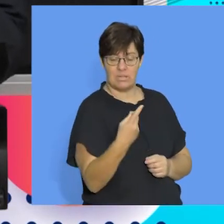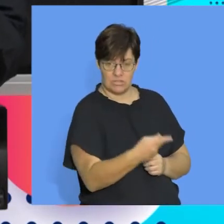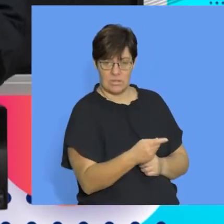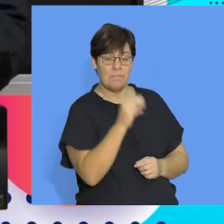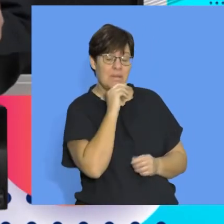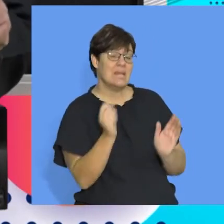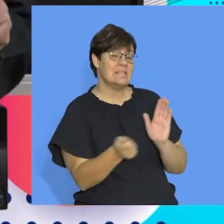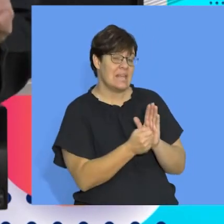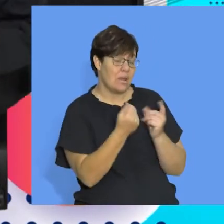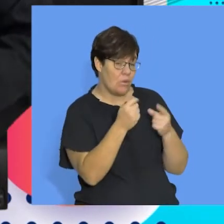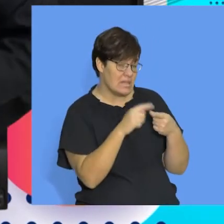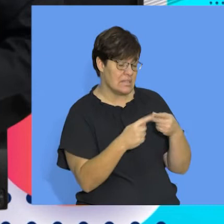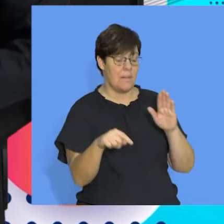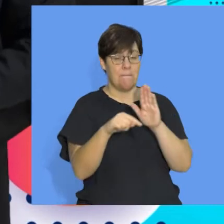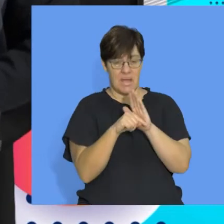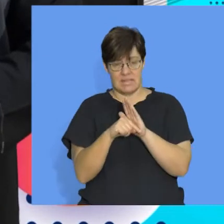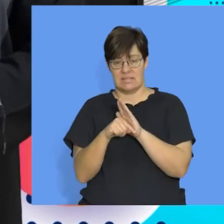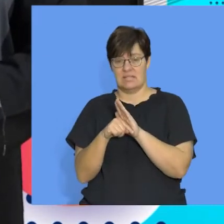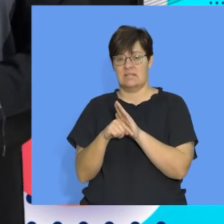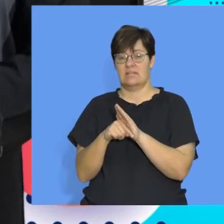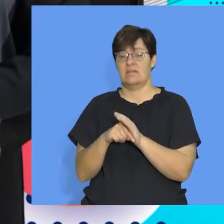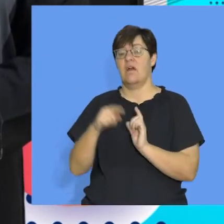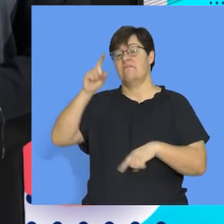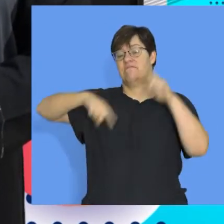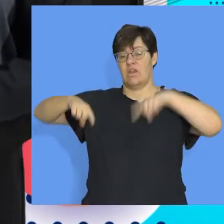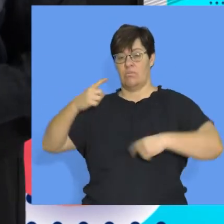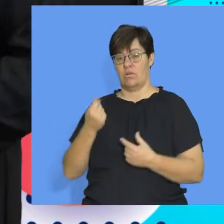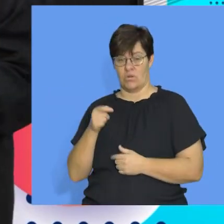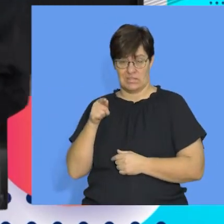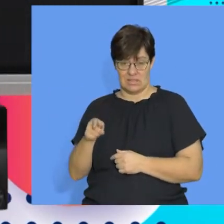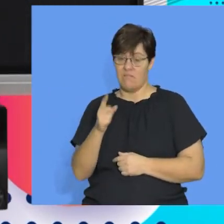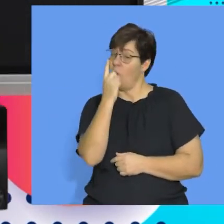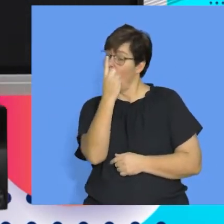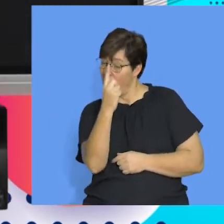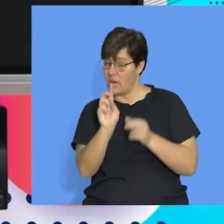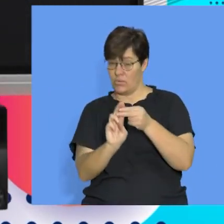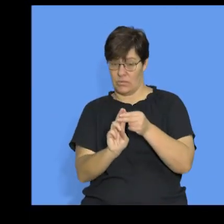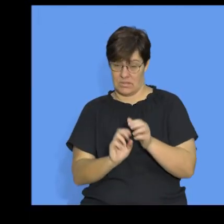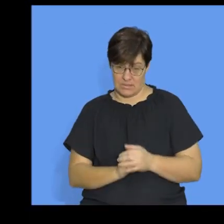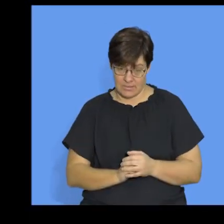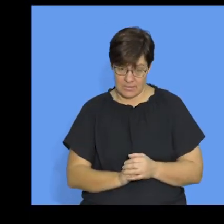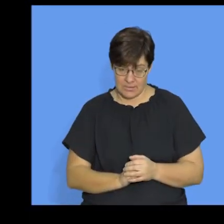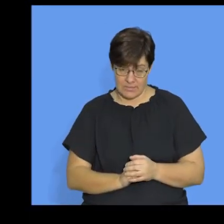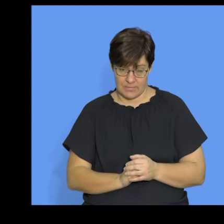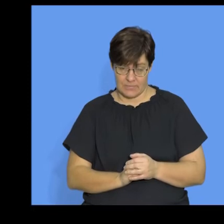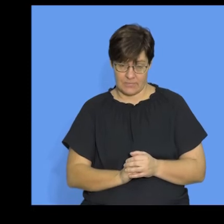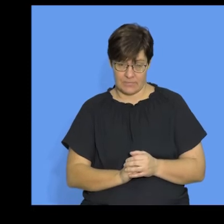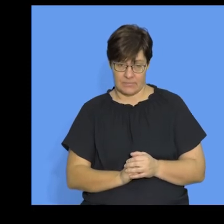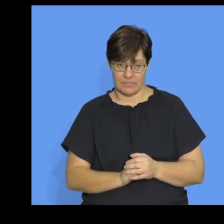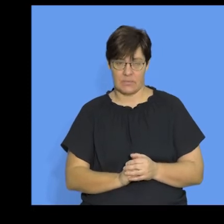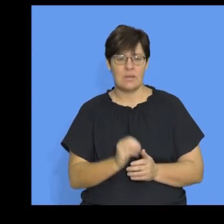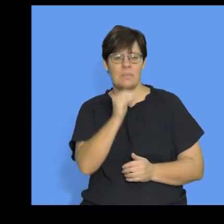per unit minus your variable cost per unit. Okay, this means therefore,